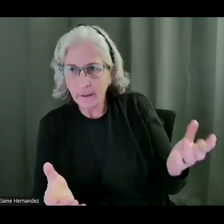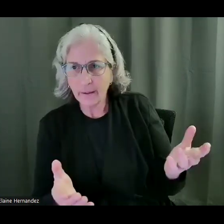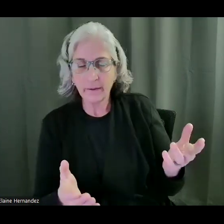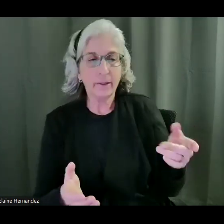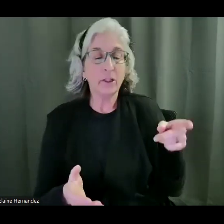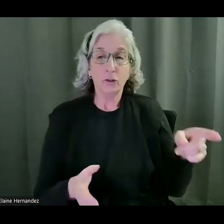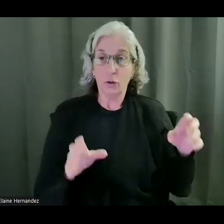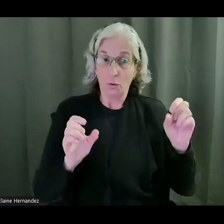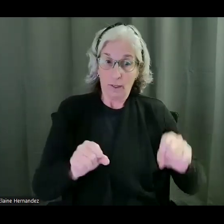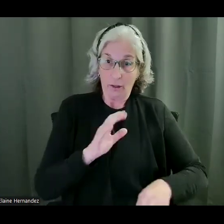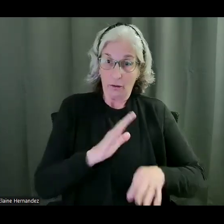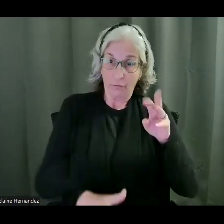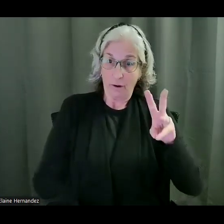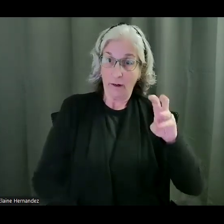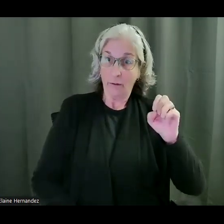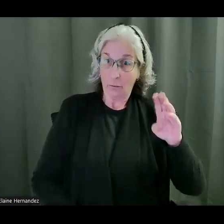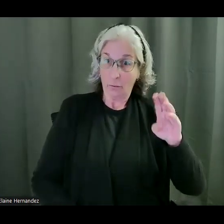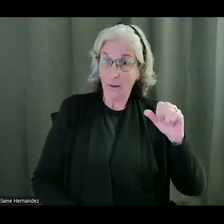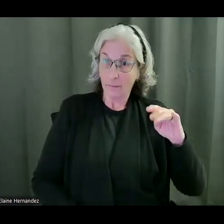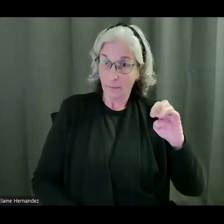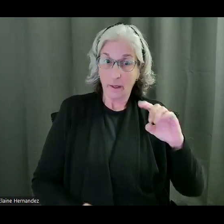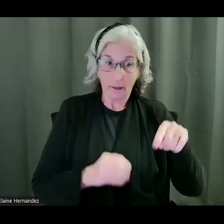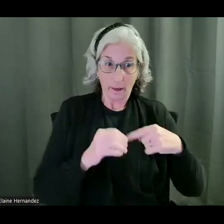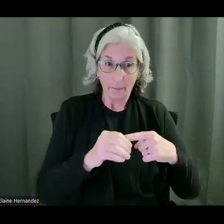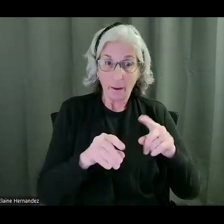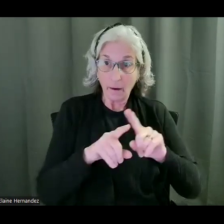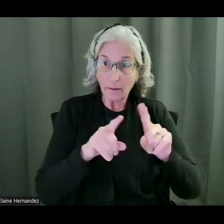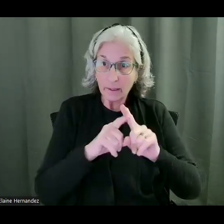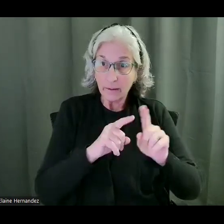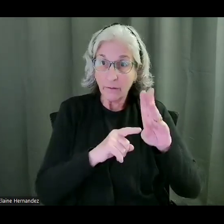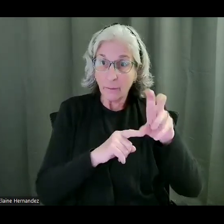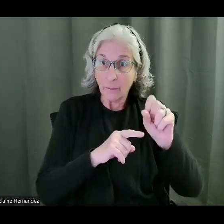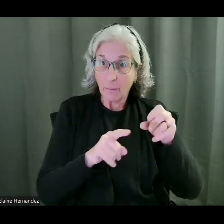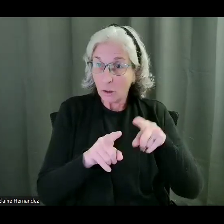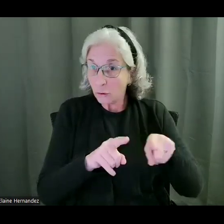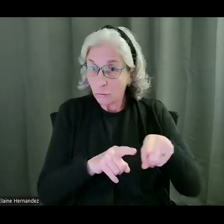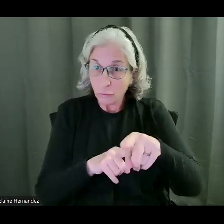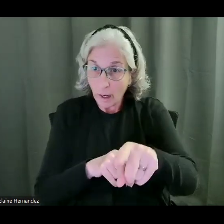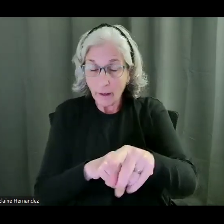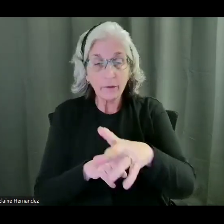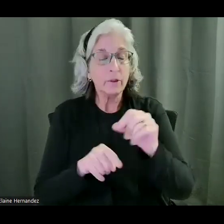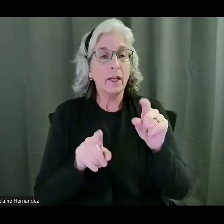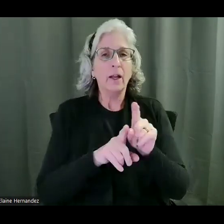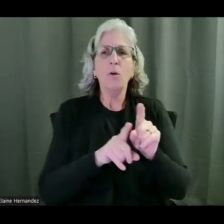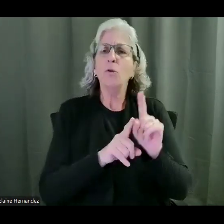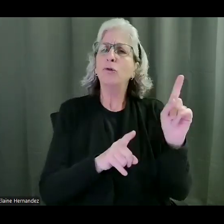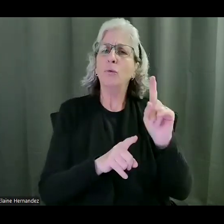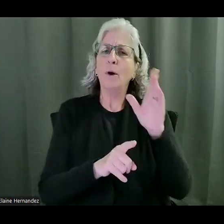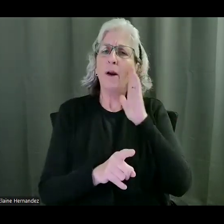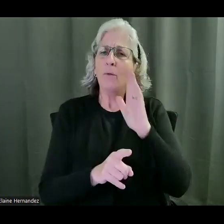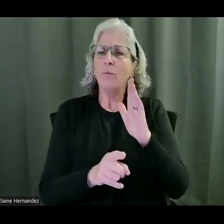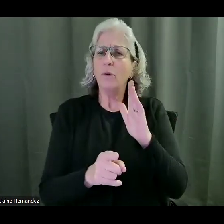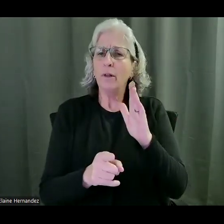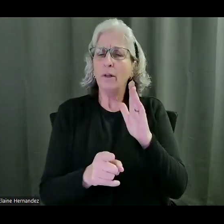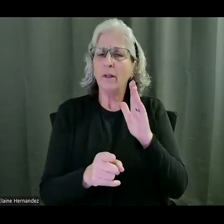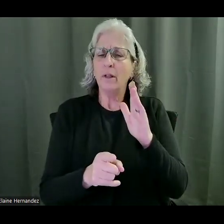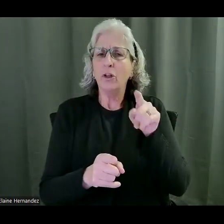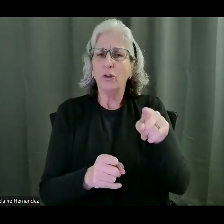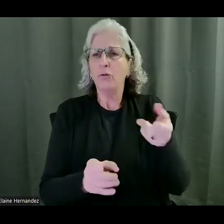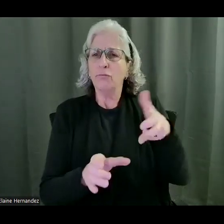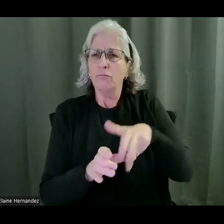bus stops closest to his home, and walking with his job coach from home to the bus stop to time the